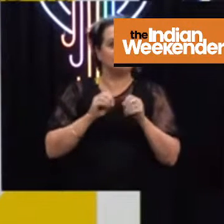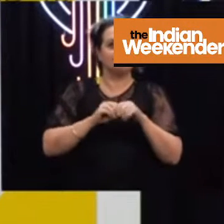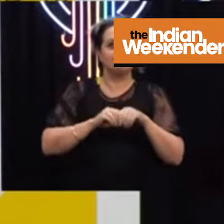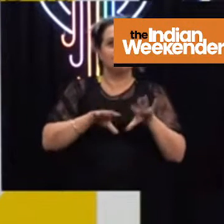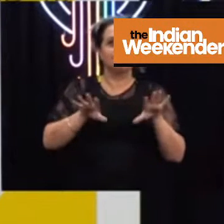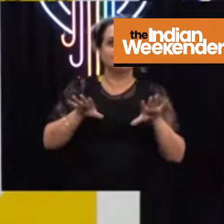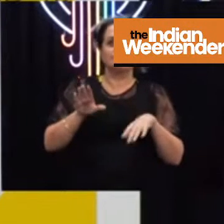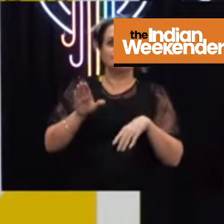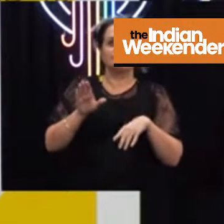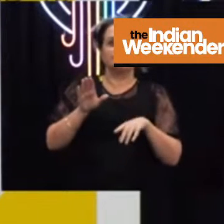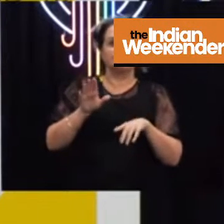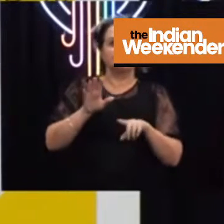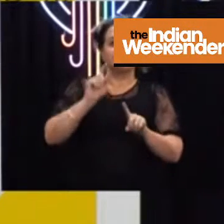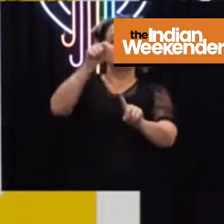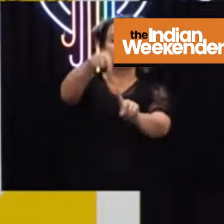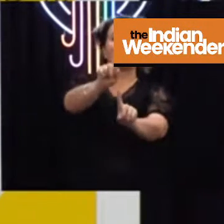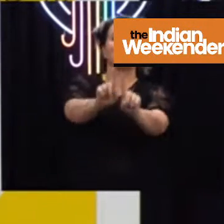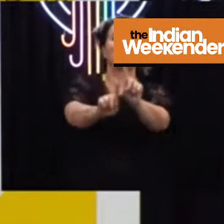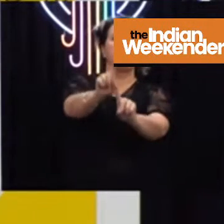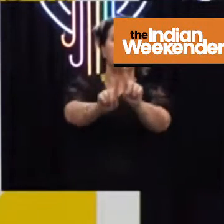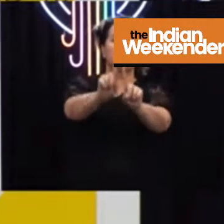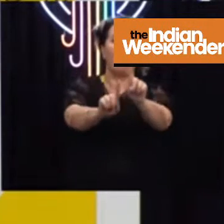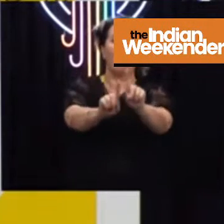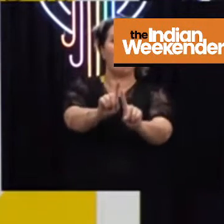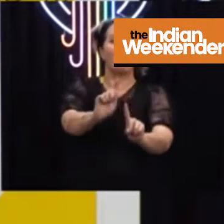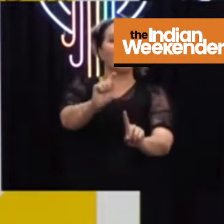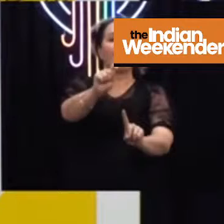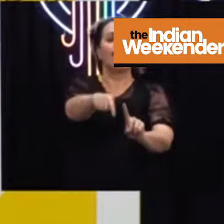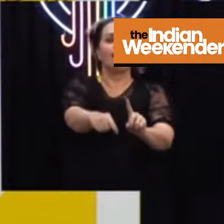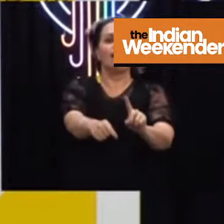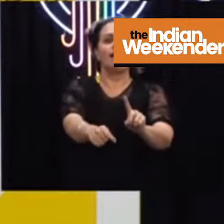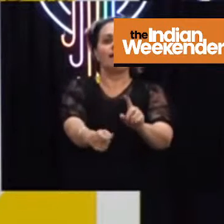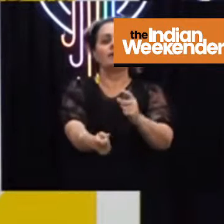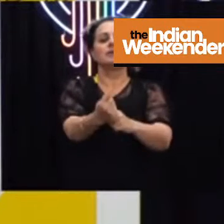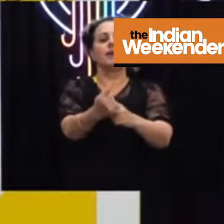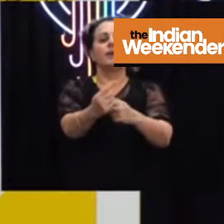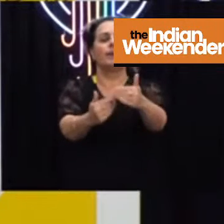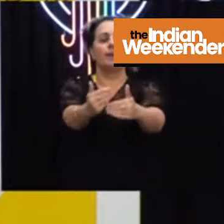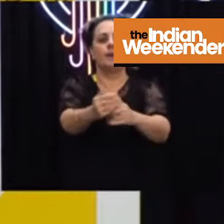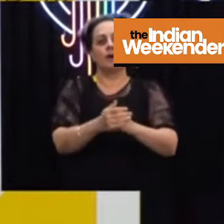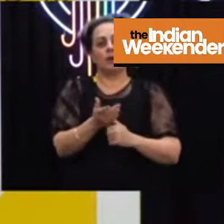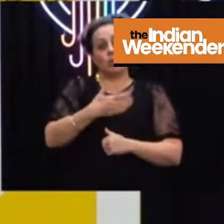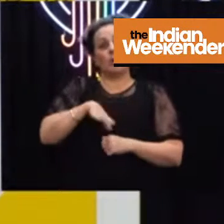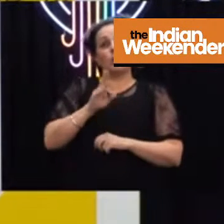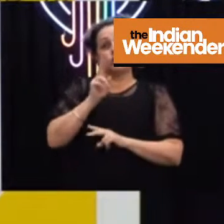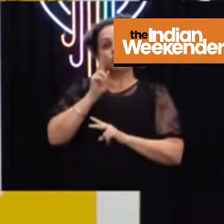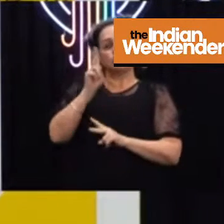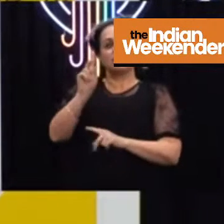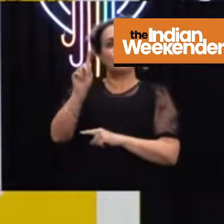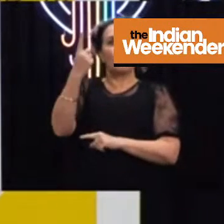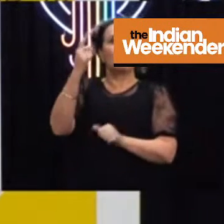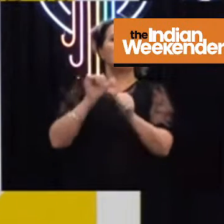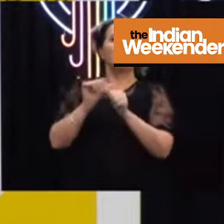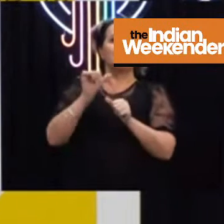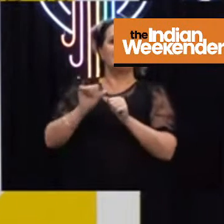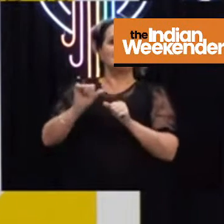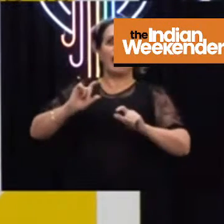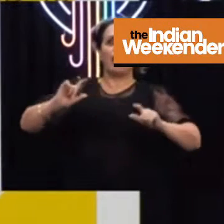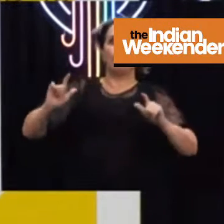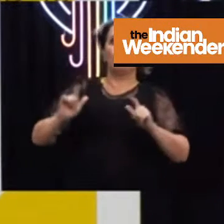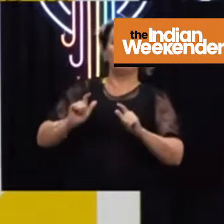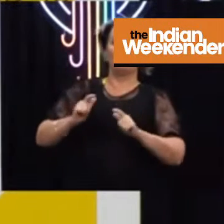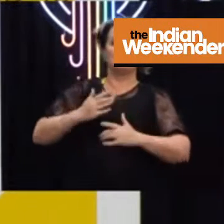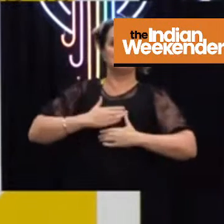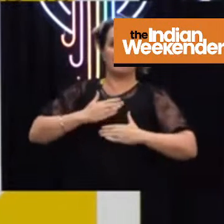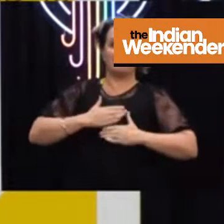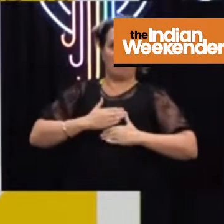parts of November is when we're looking. So it does, of course, mean we do want to see Auckland in a better position than they are now before